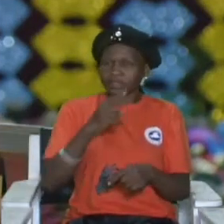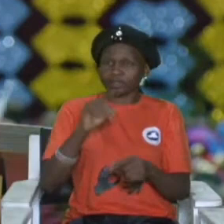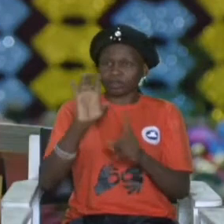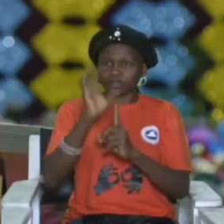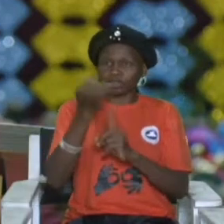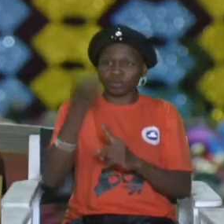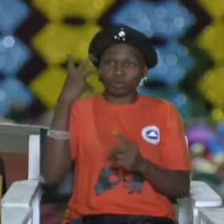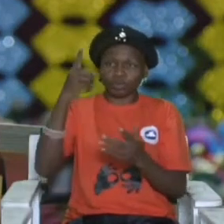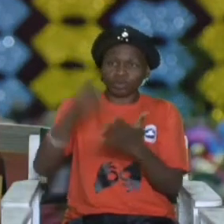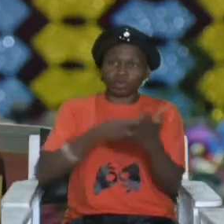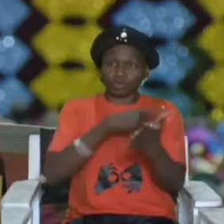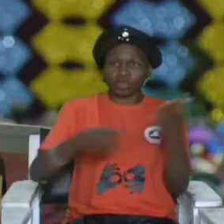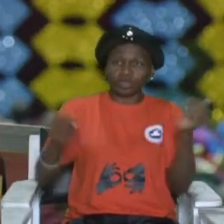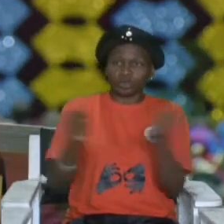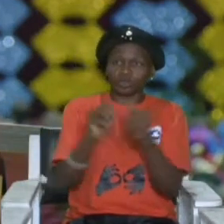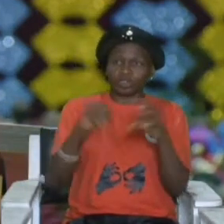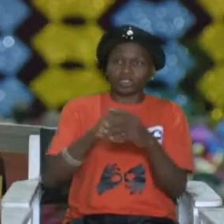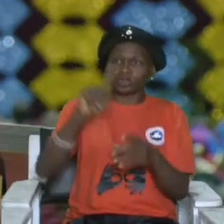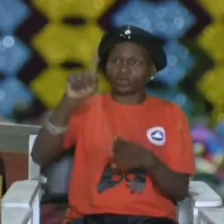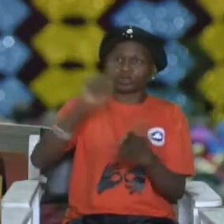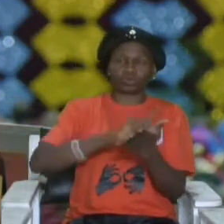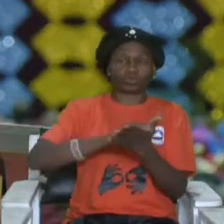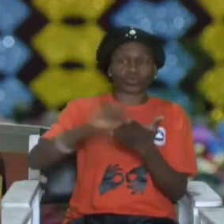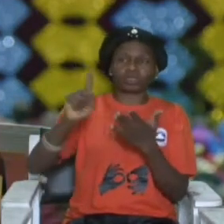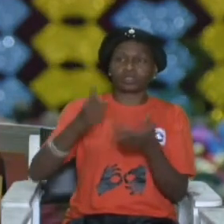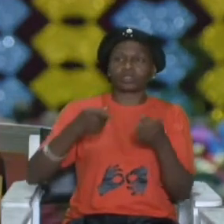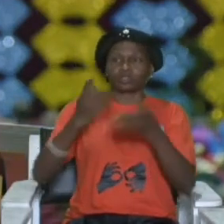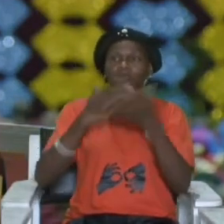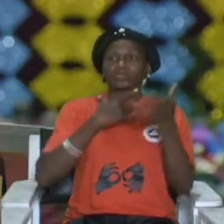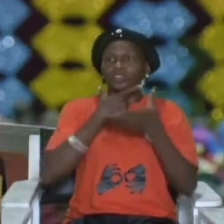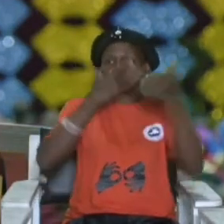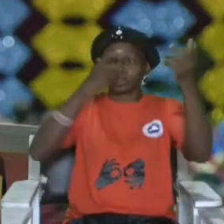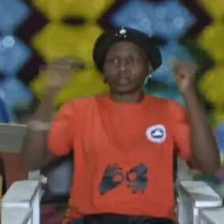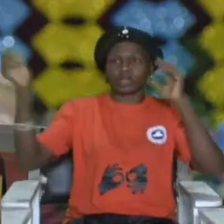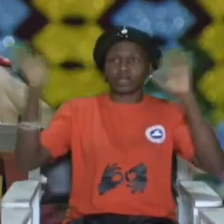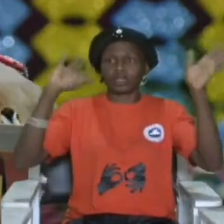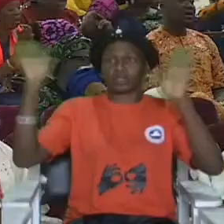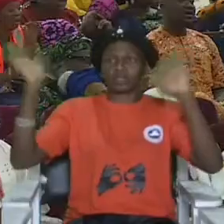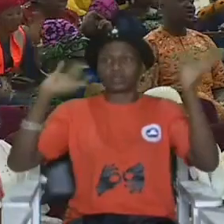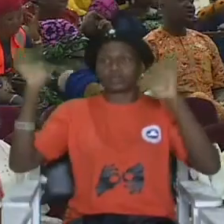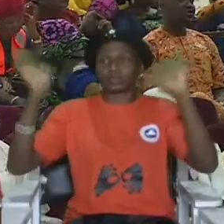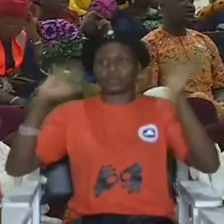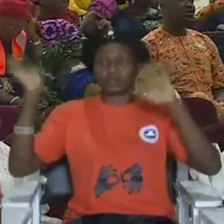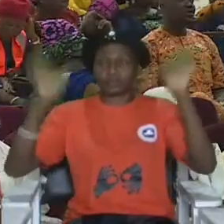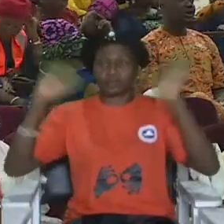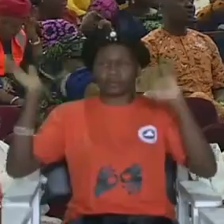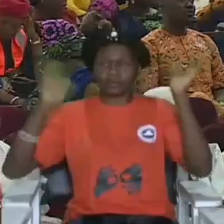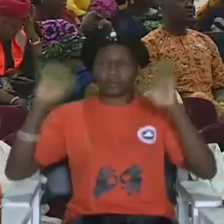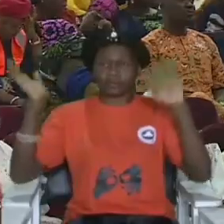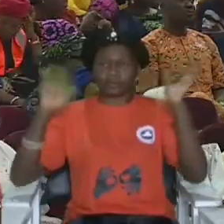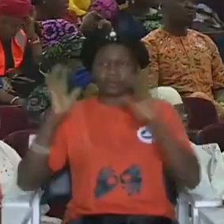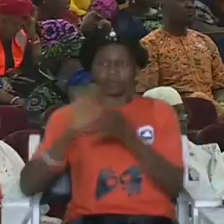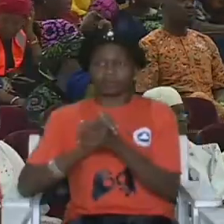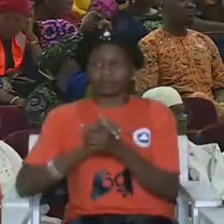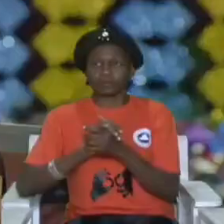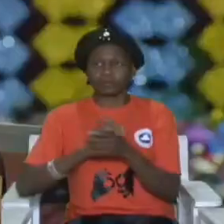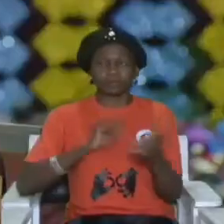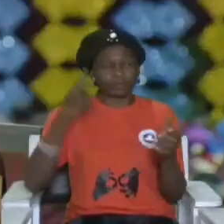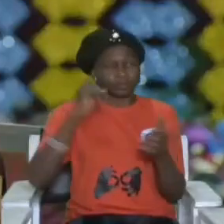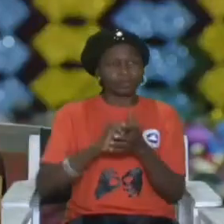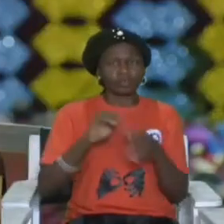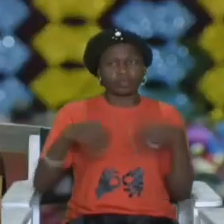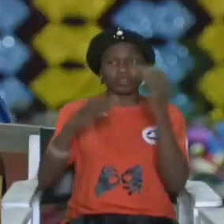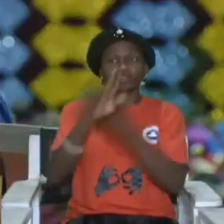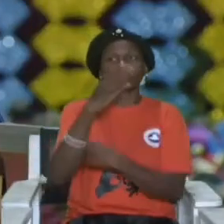was corrected within a week. Let somebody shout hallelujah. I think we should give